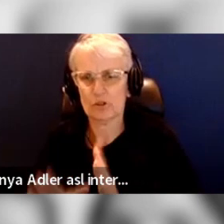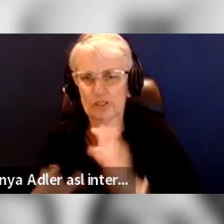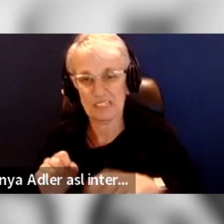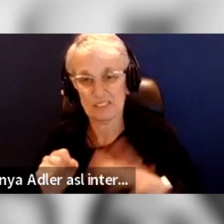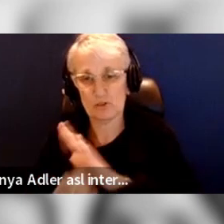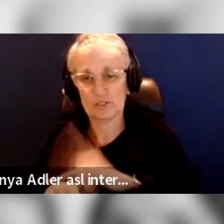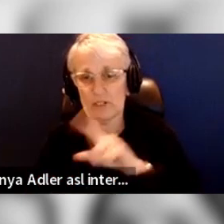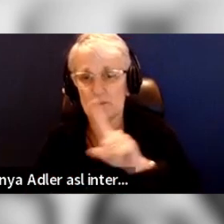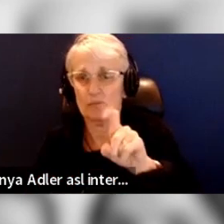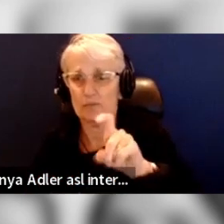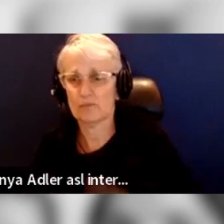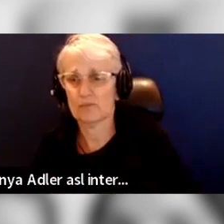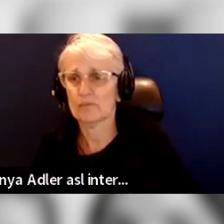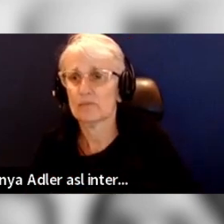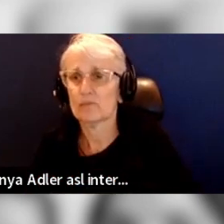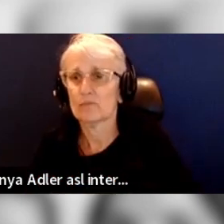full-time.